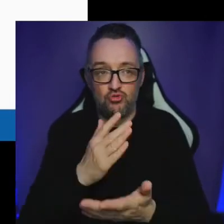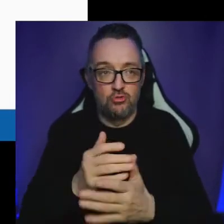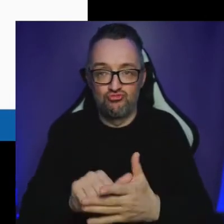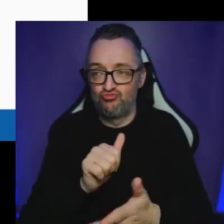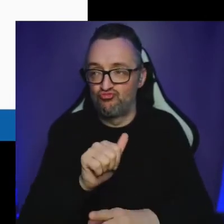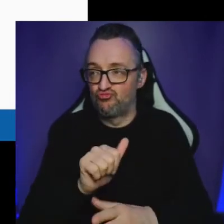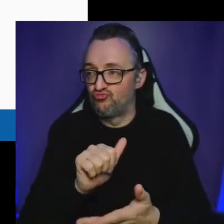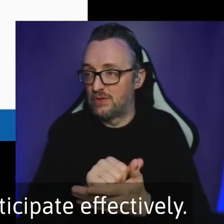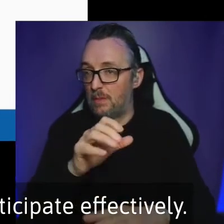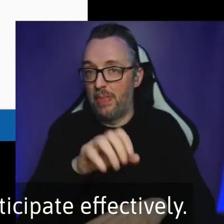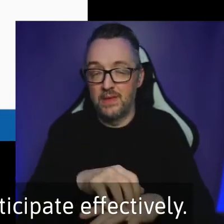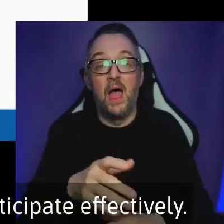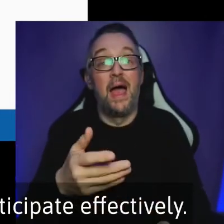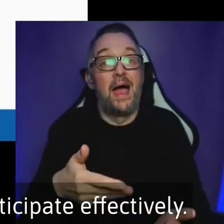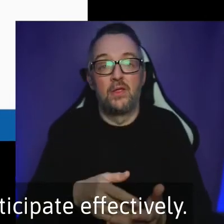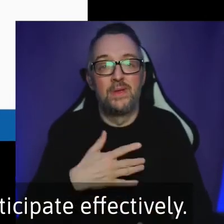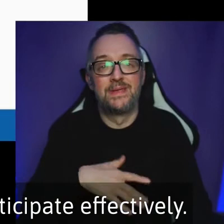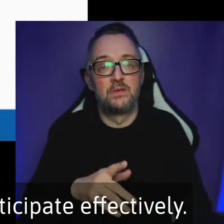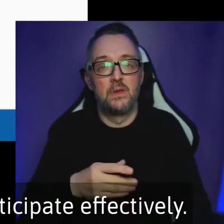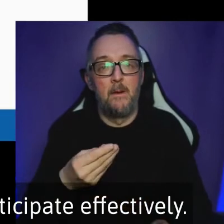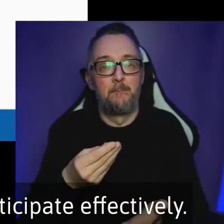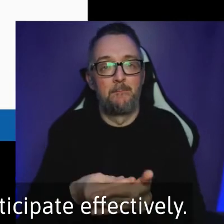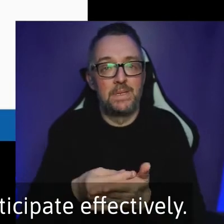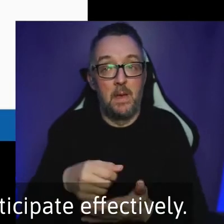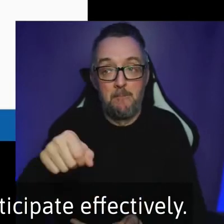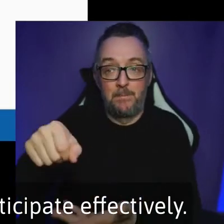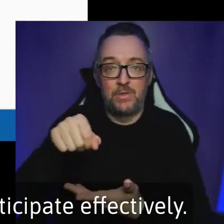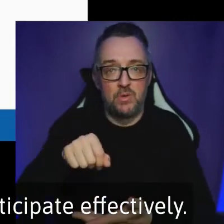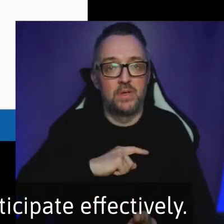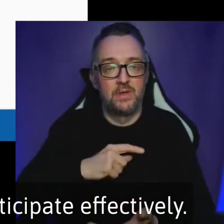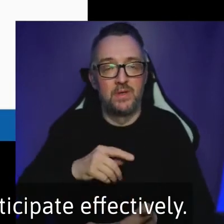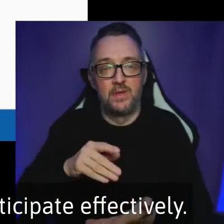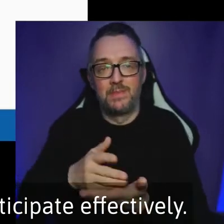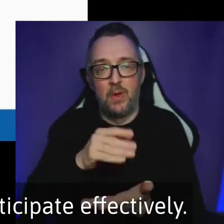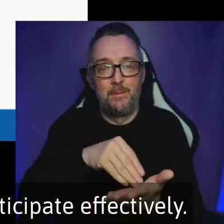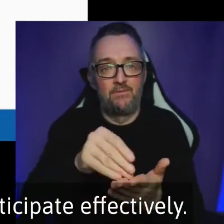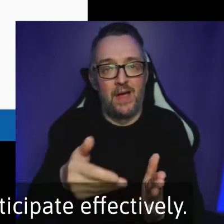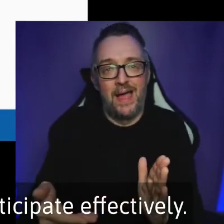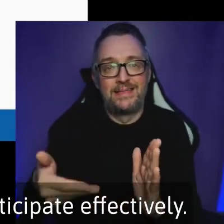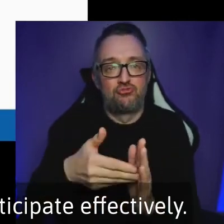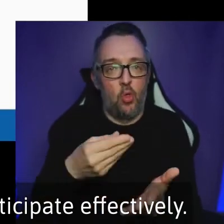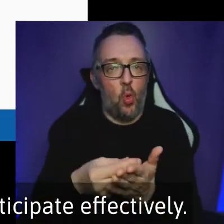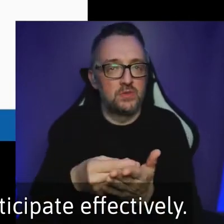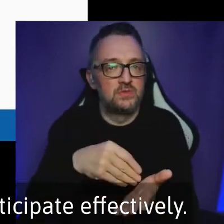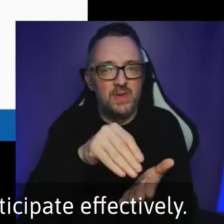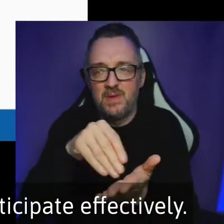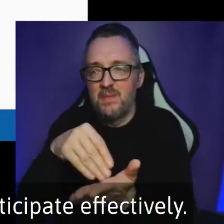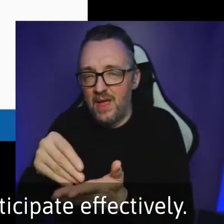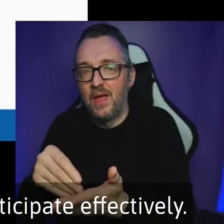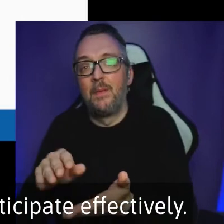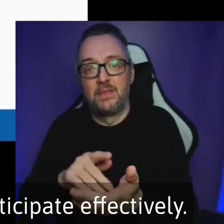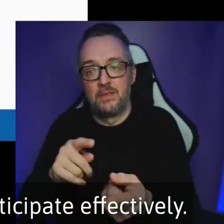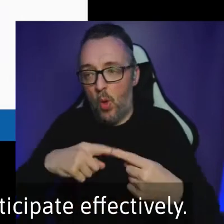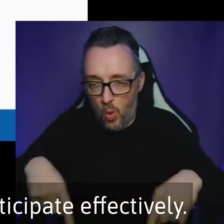usually, we need to budget for additional costs to ensure that people can participate effectively.